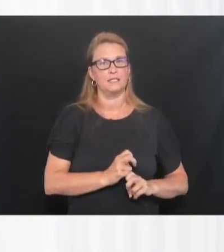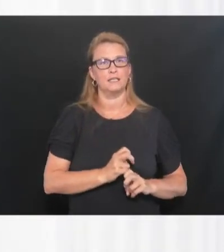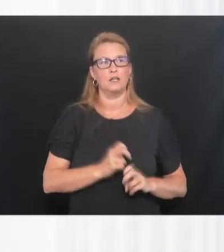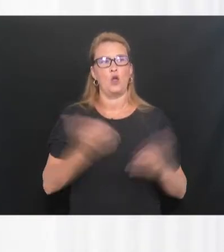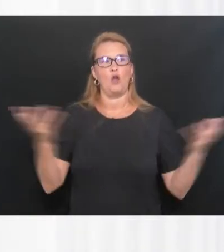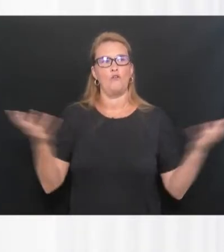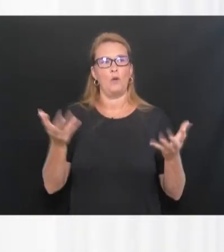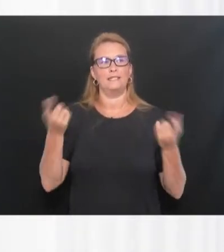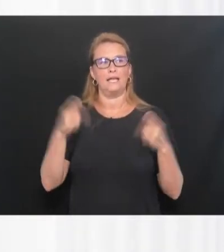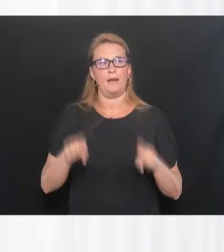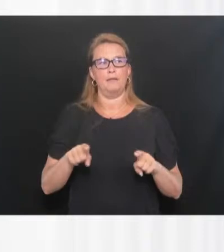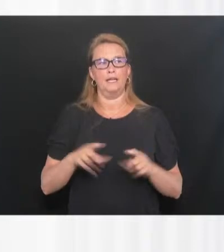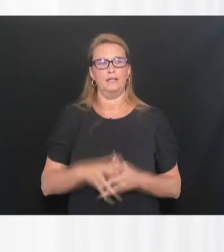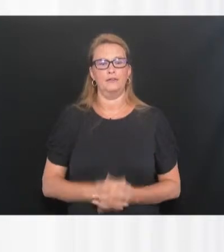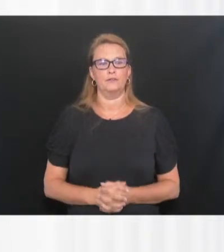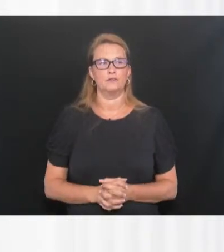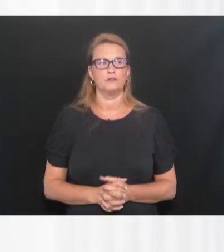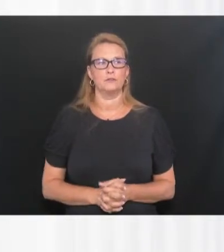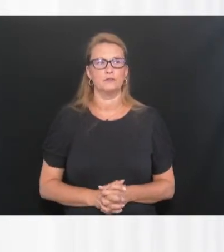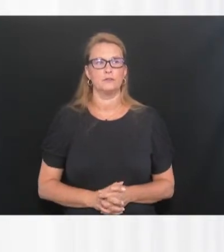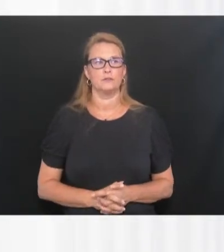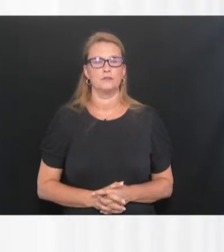on.